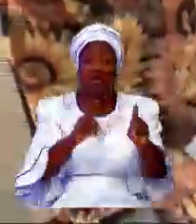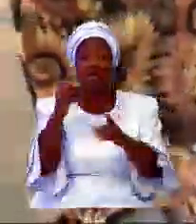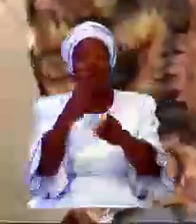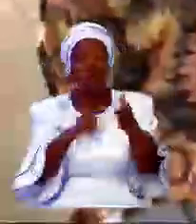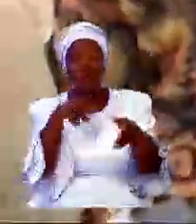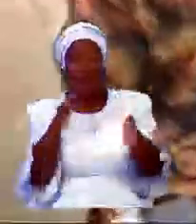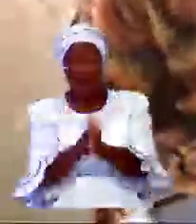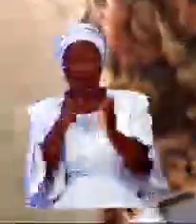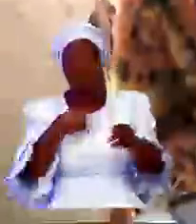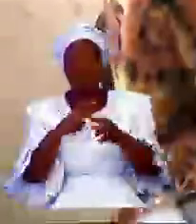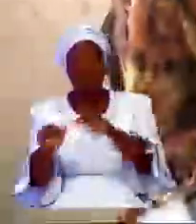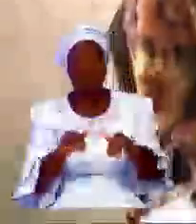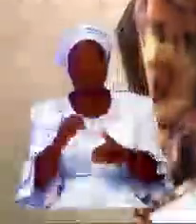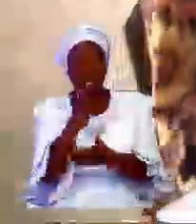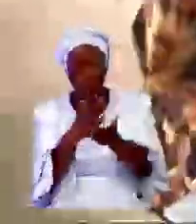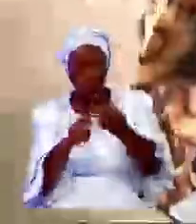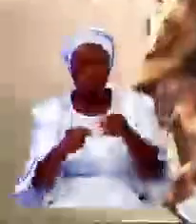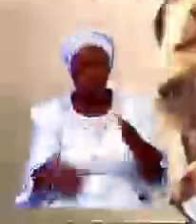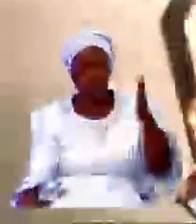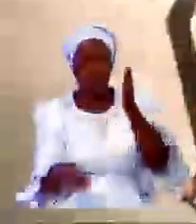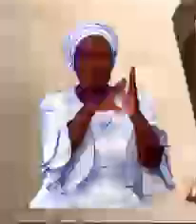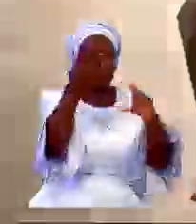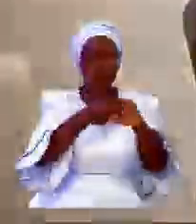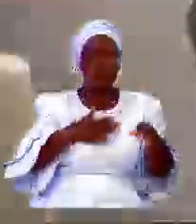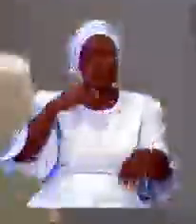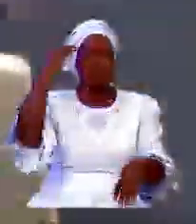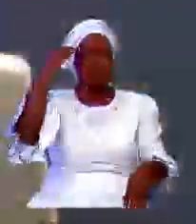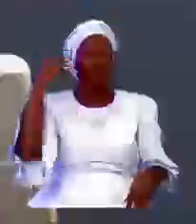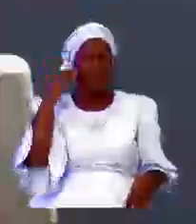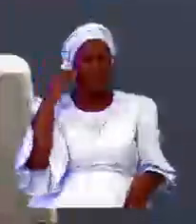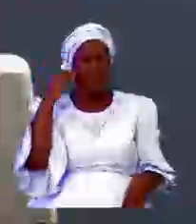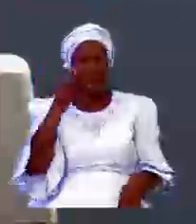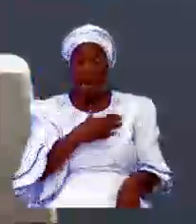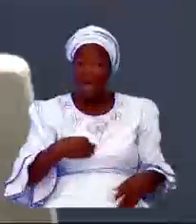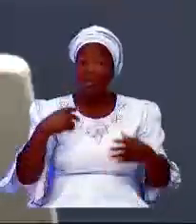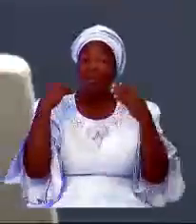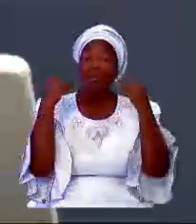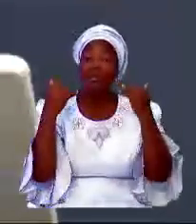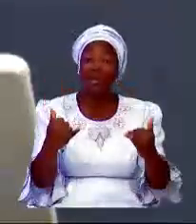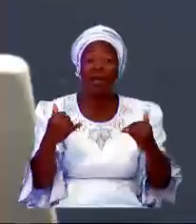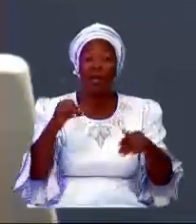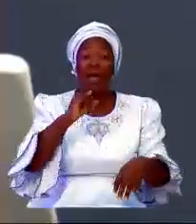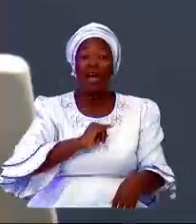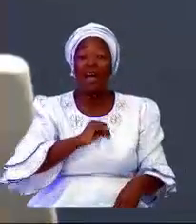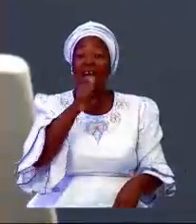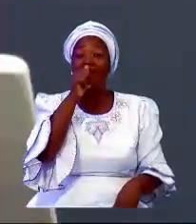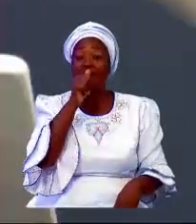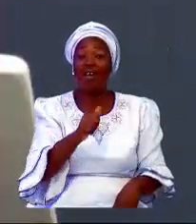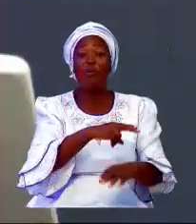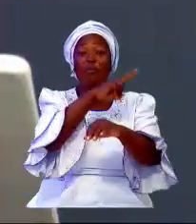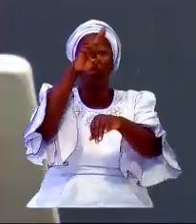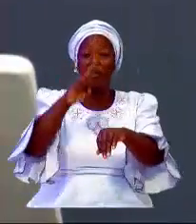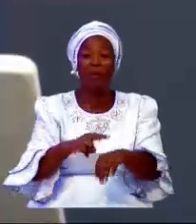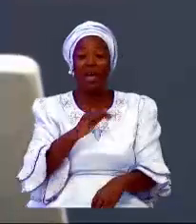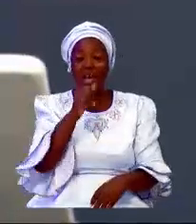When I did what you told me to do, something flew out of my head.